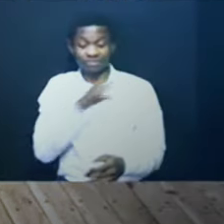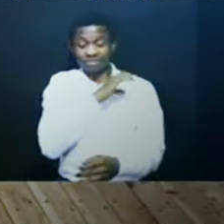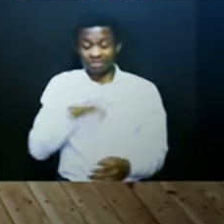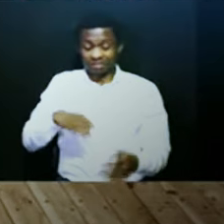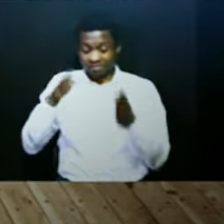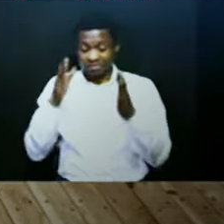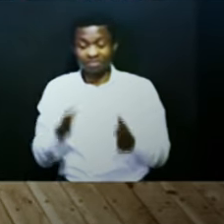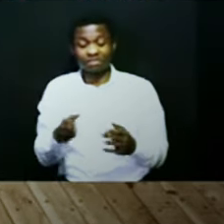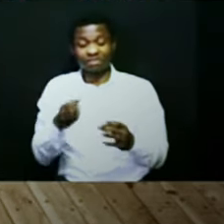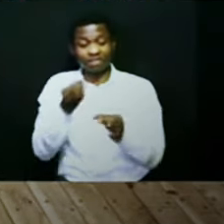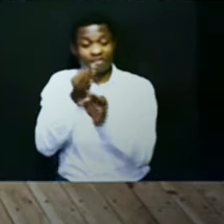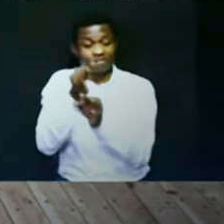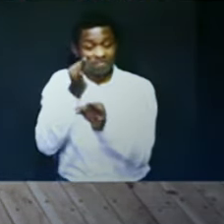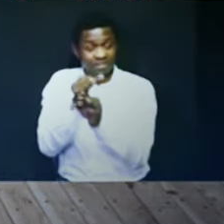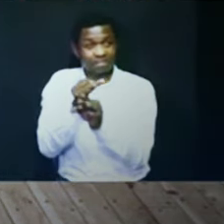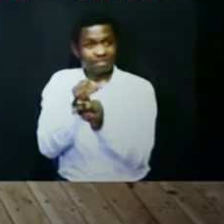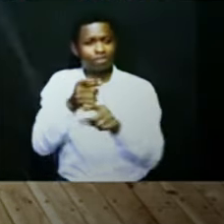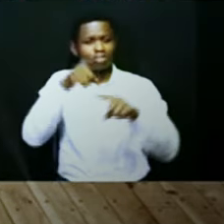key beliefs.